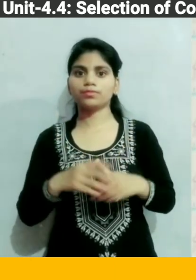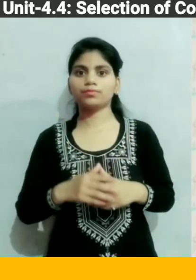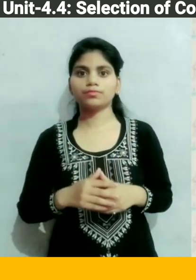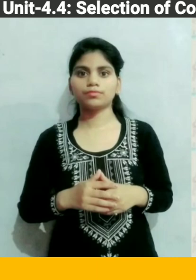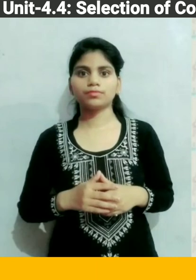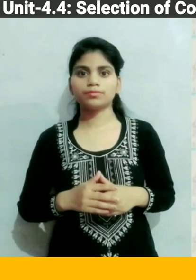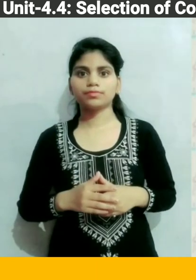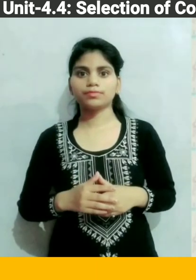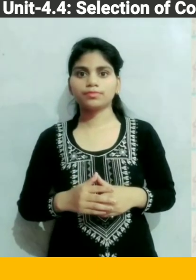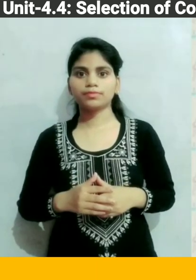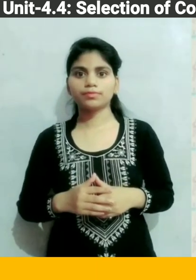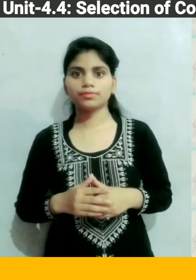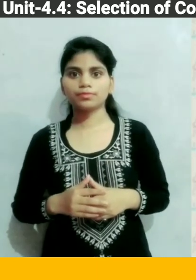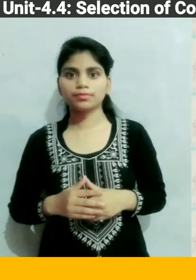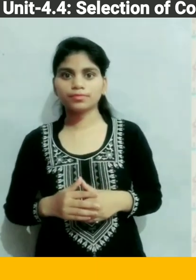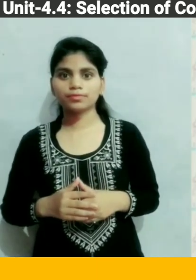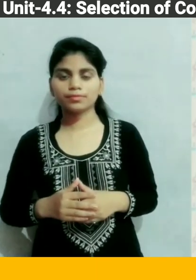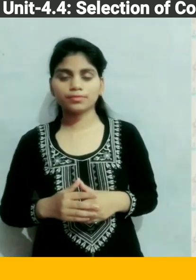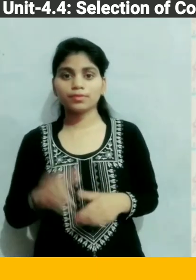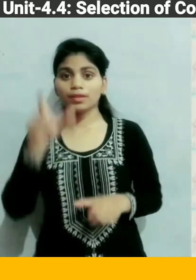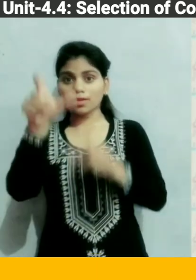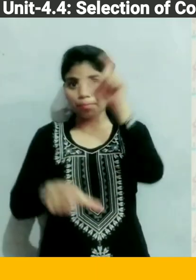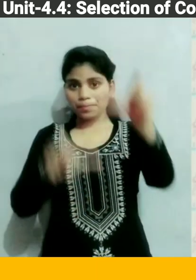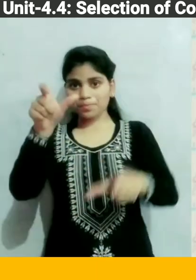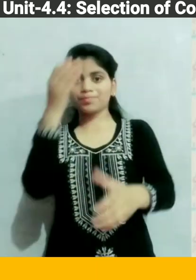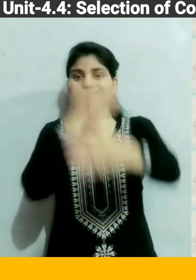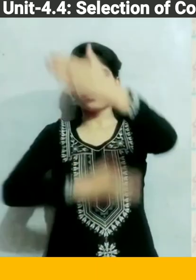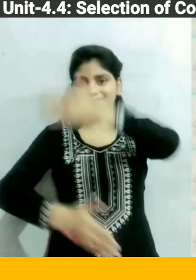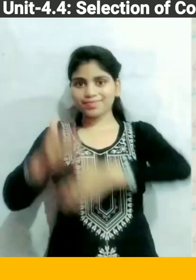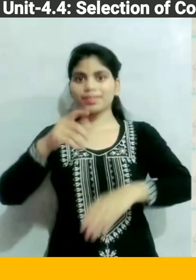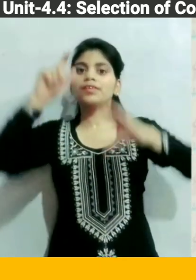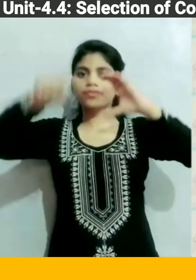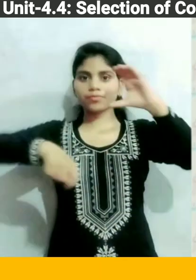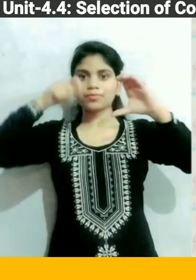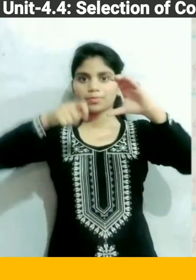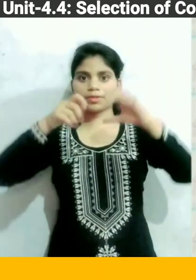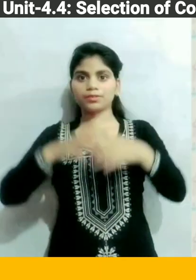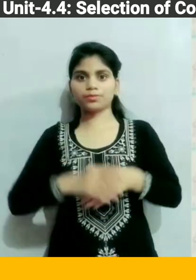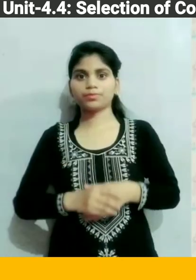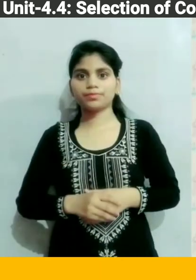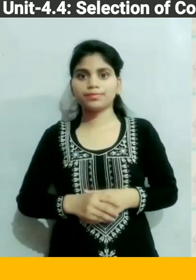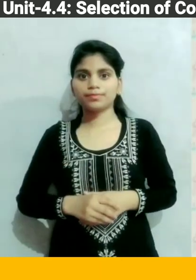paper or electronic media, unless authorized.